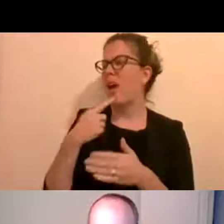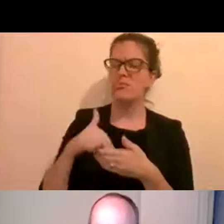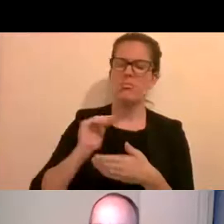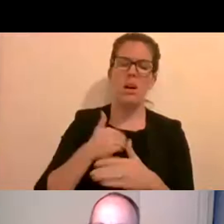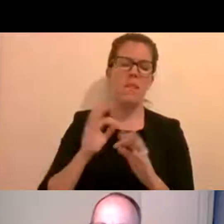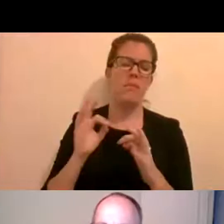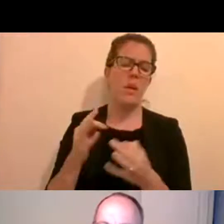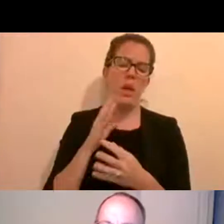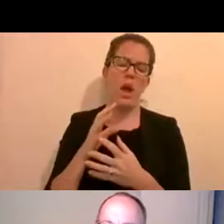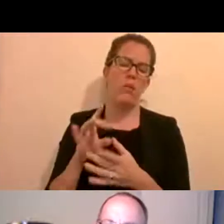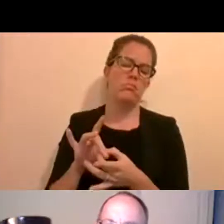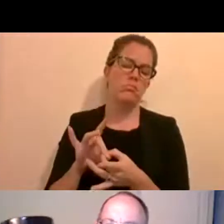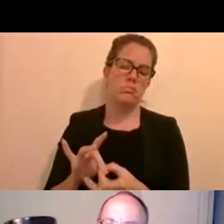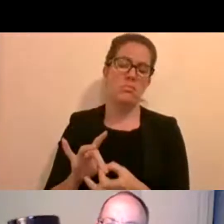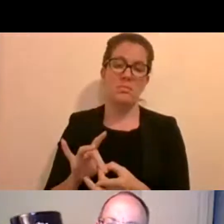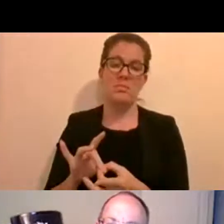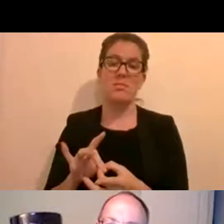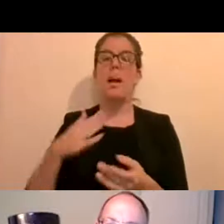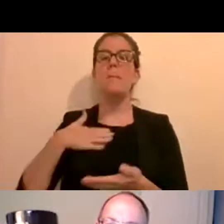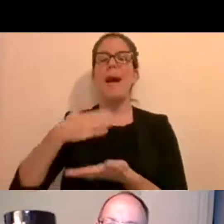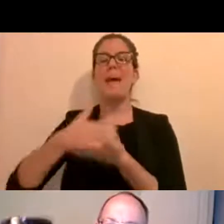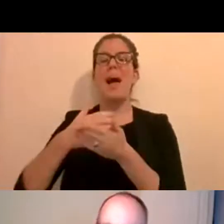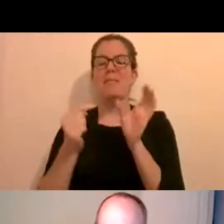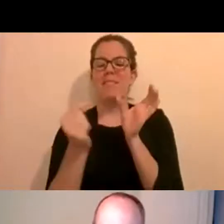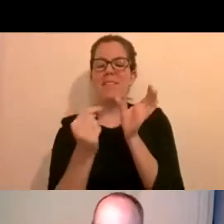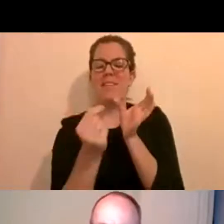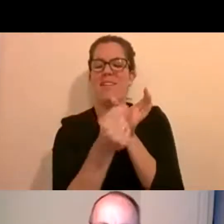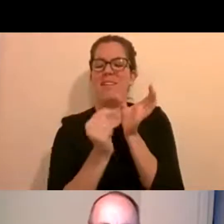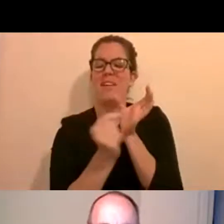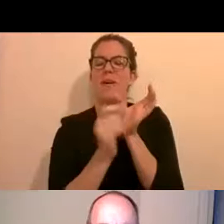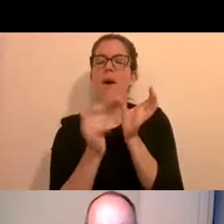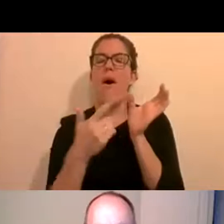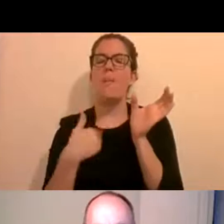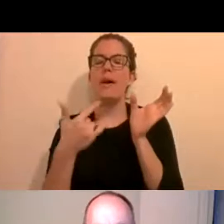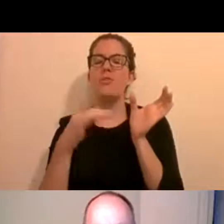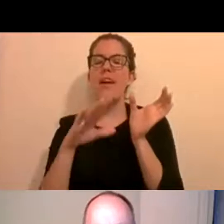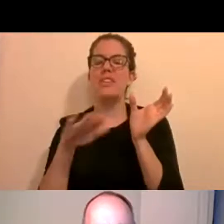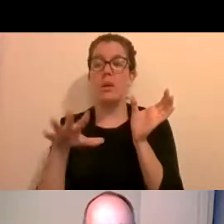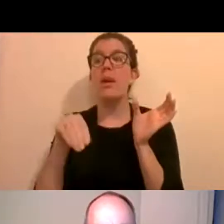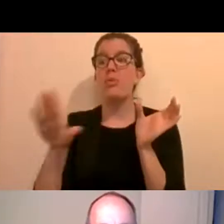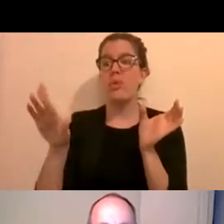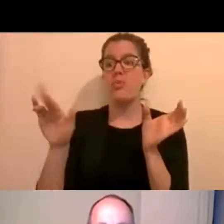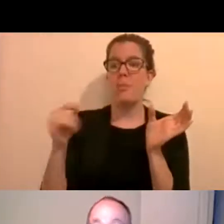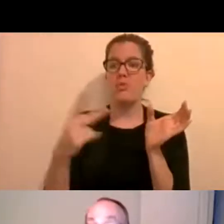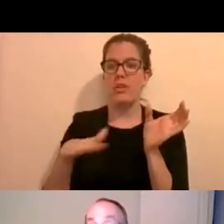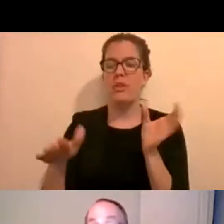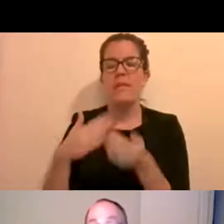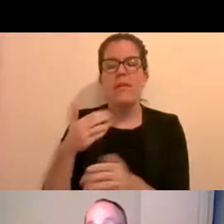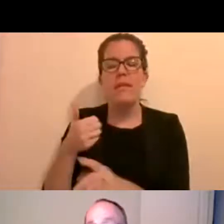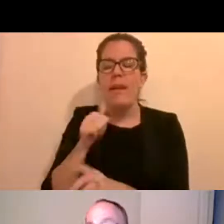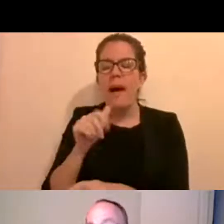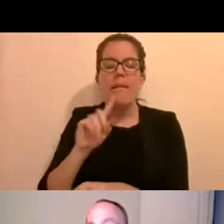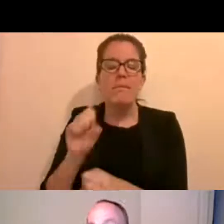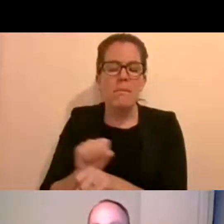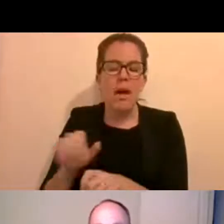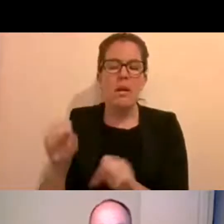my cup where it has all my grandkids on it, his 2 kids are on that cup as well. And I think some of you may have